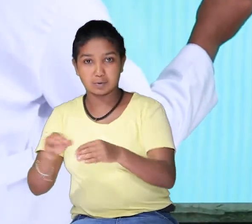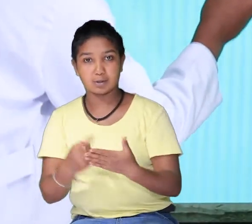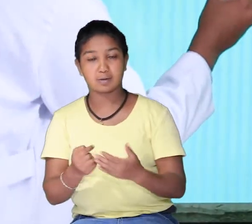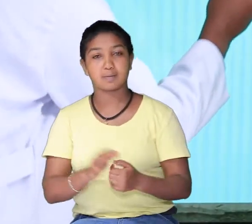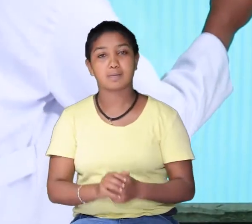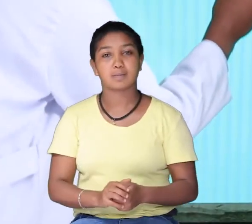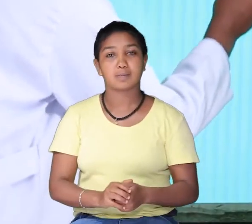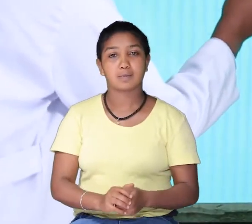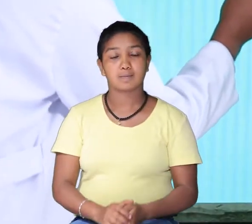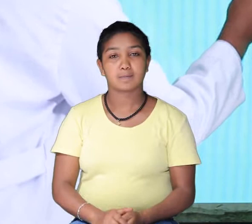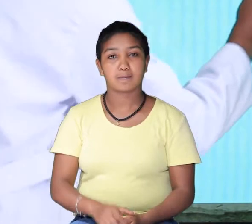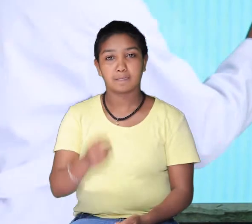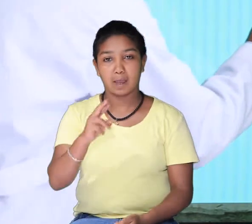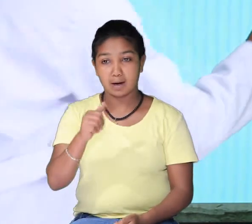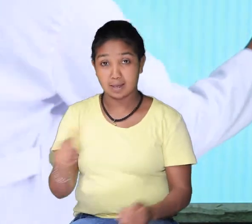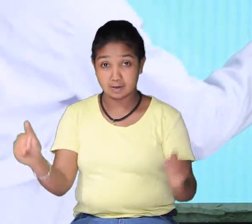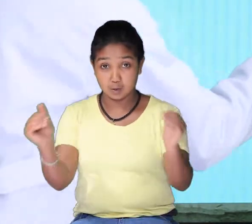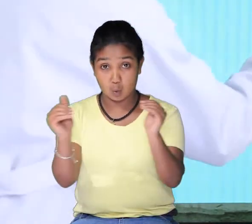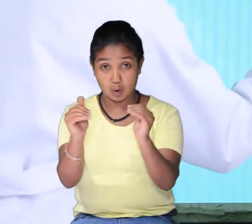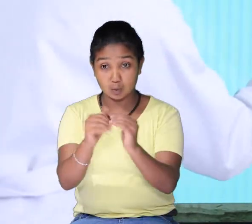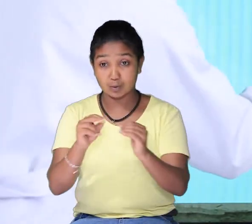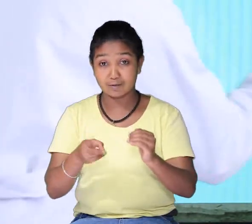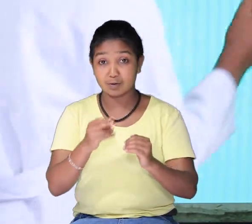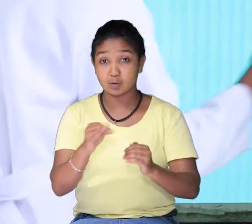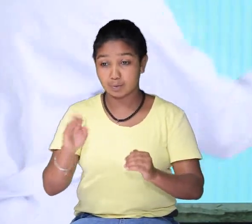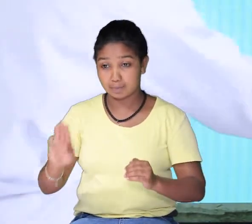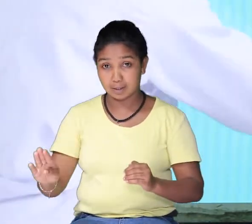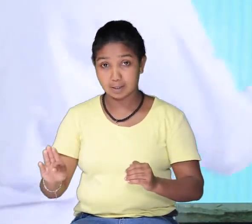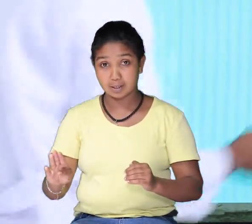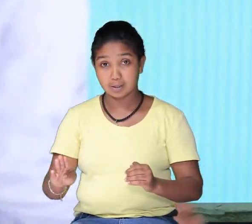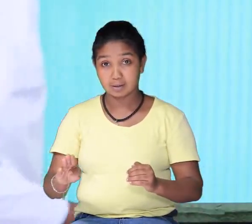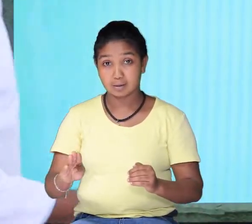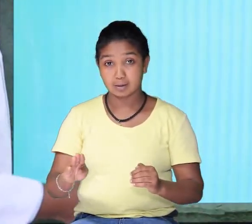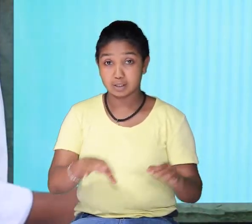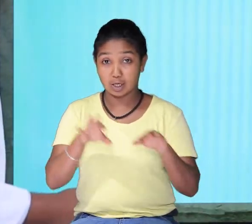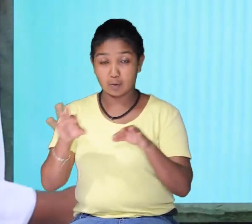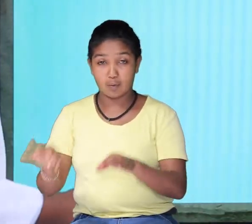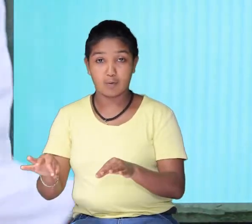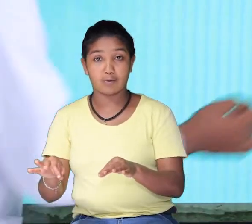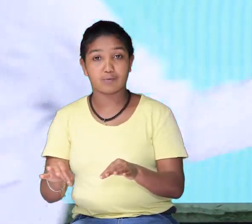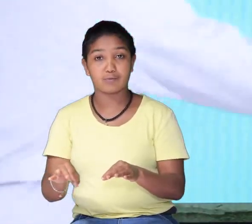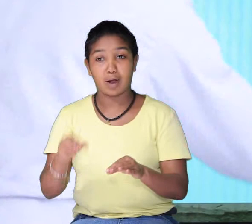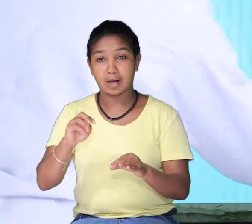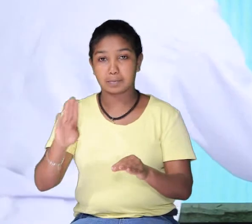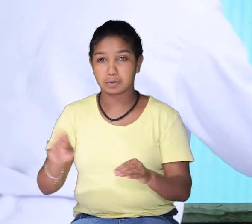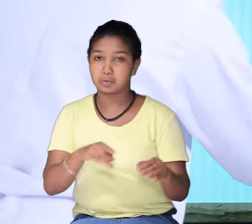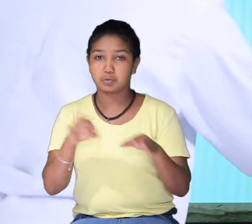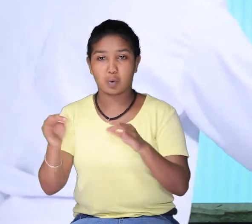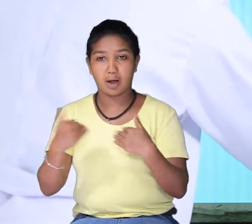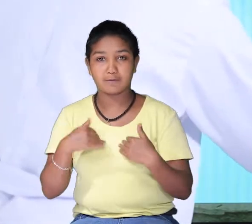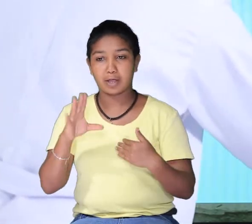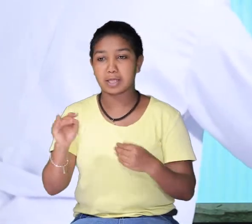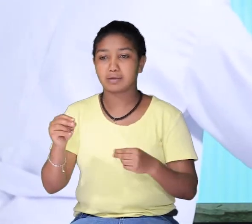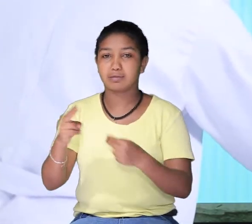here as RA is equals to the velocity at point B. Instead of the RB, it's possible to have